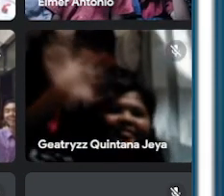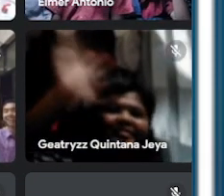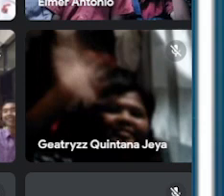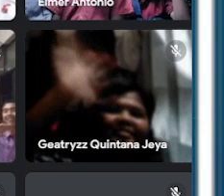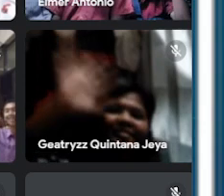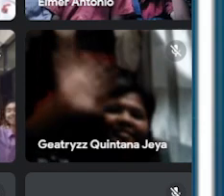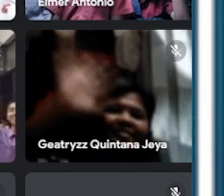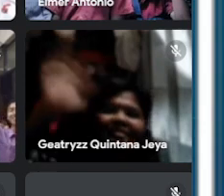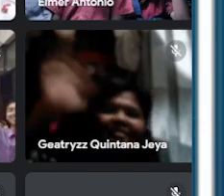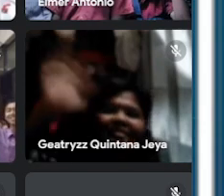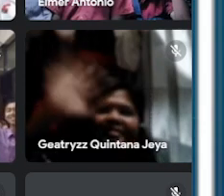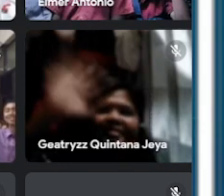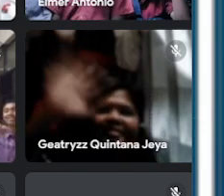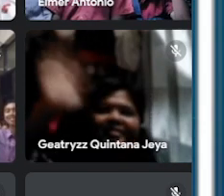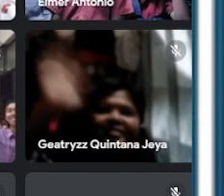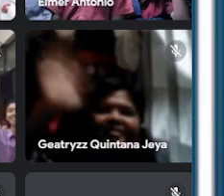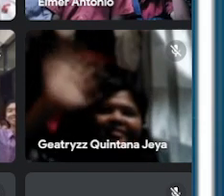sila.